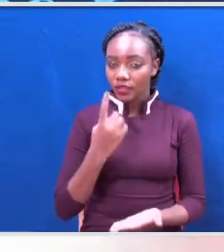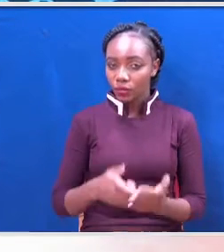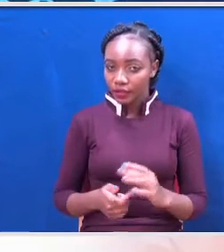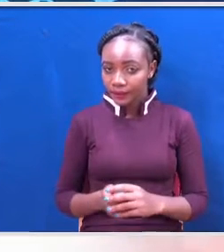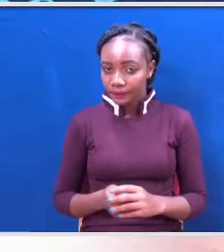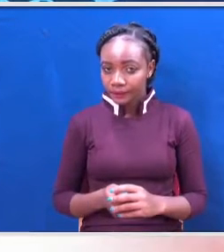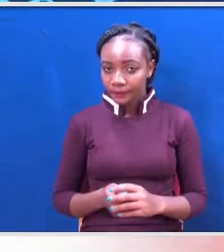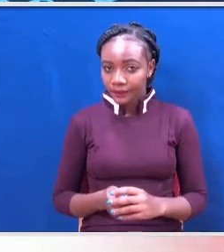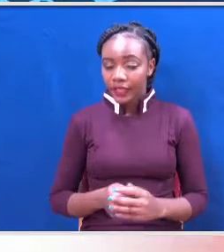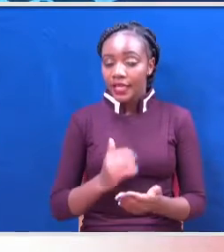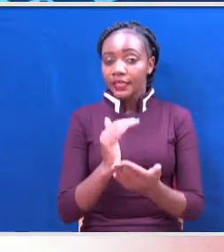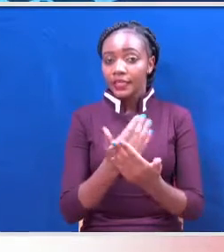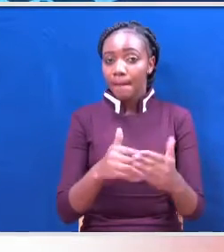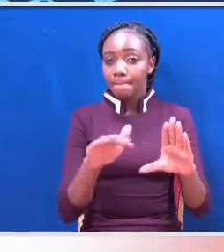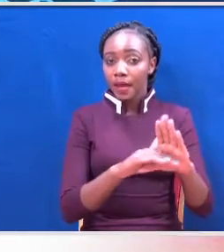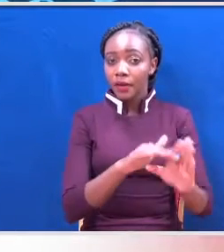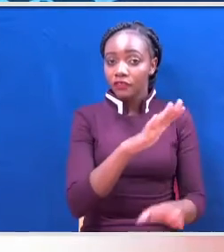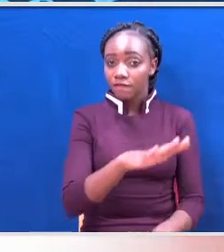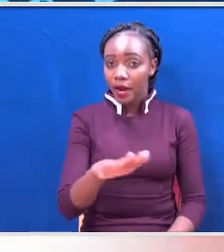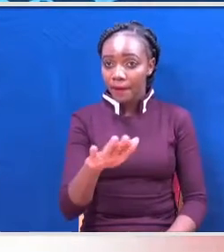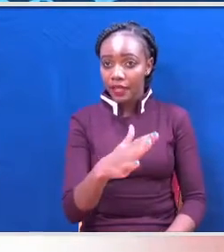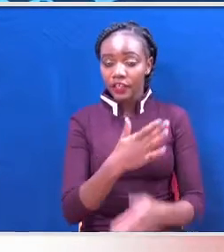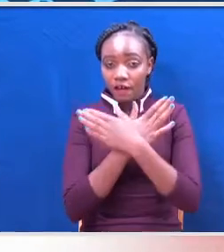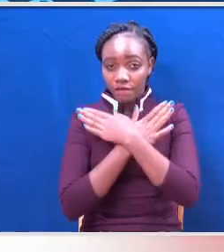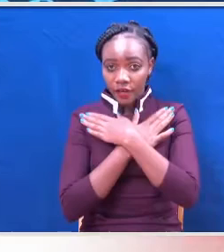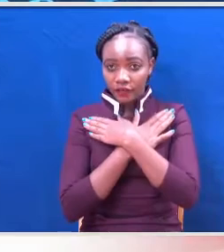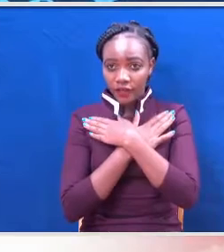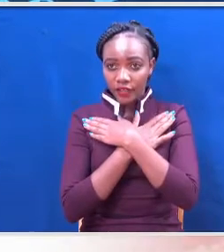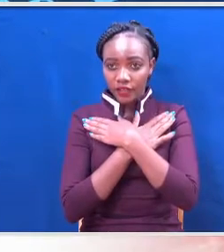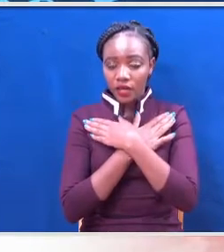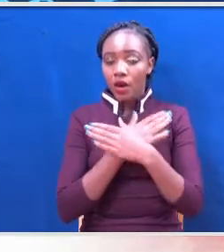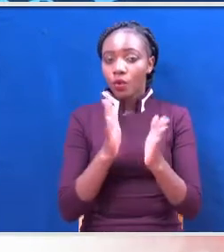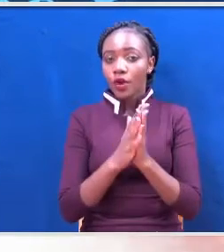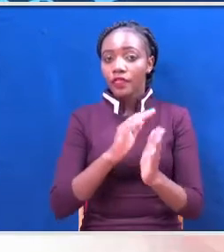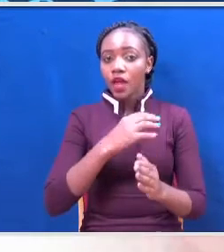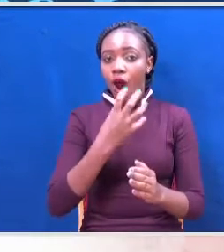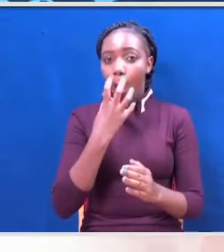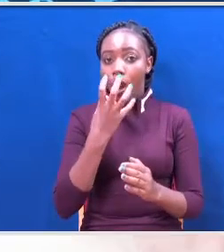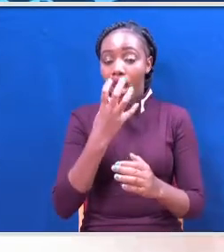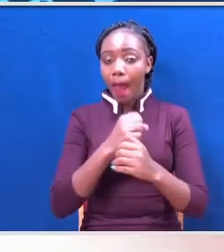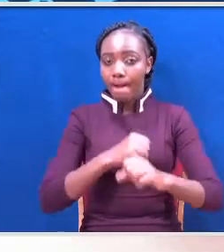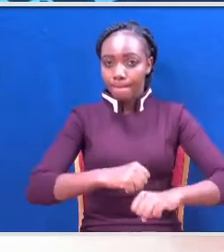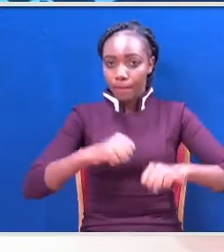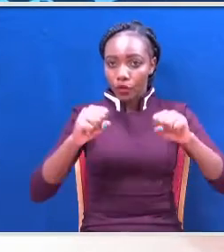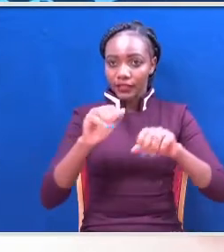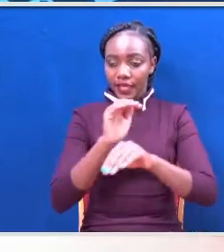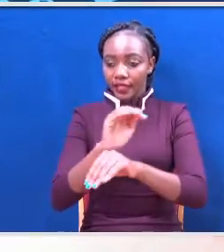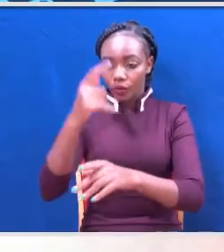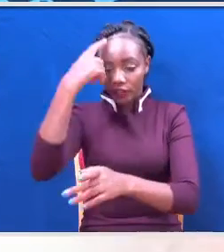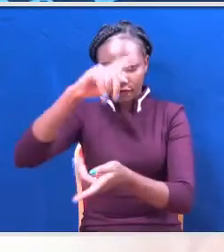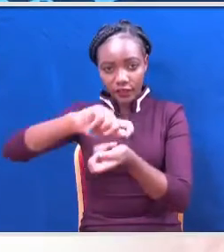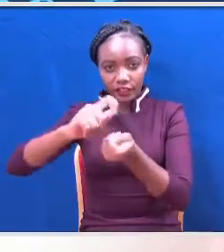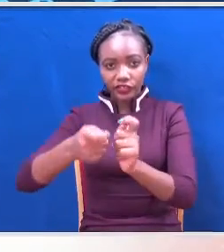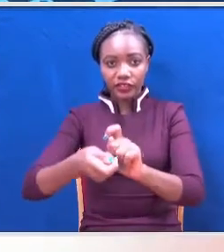reports, a section of members of Parliament allied to ODM boss Raila Odinga have been pushing for the